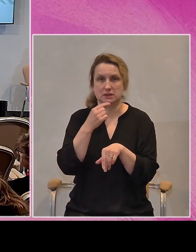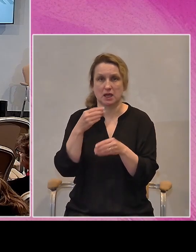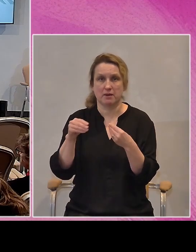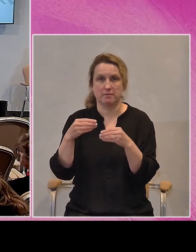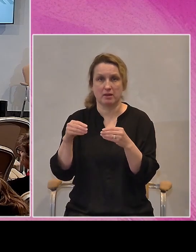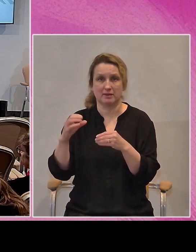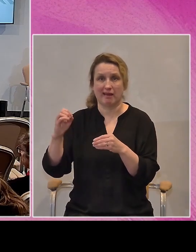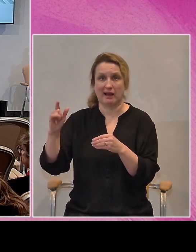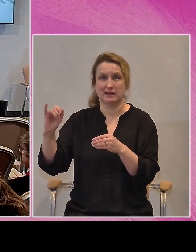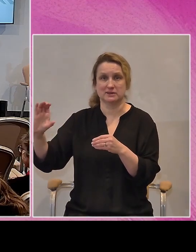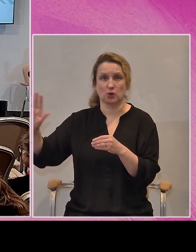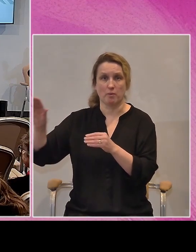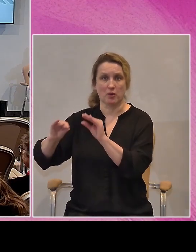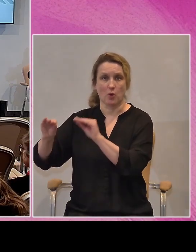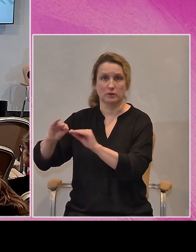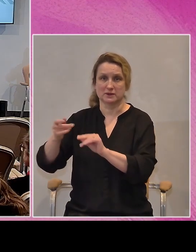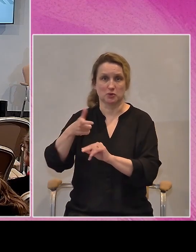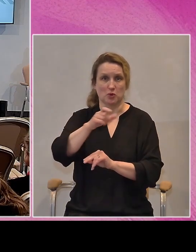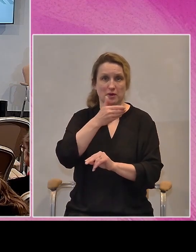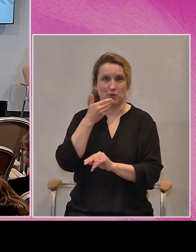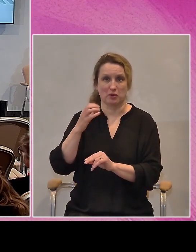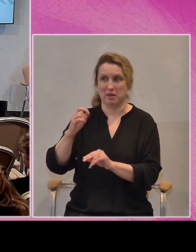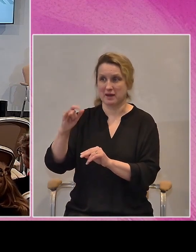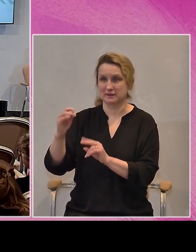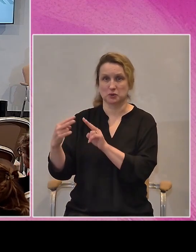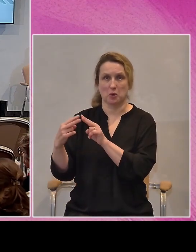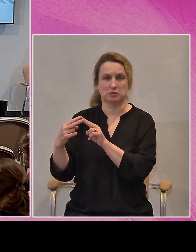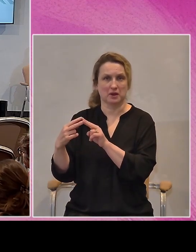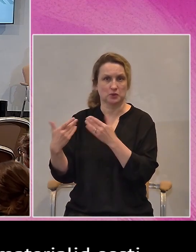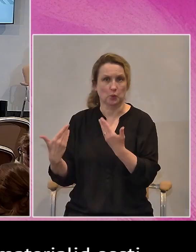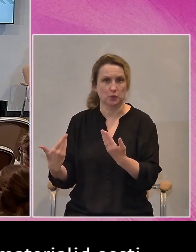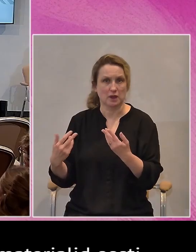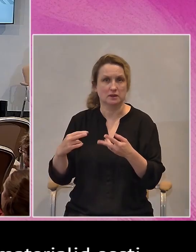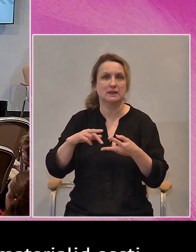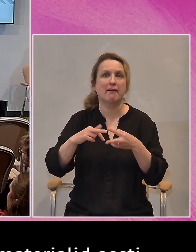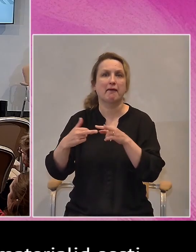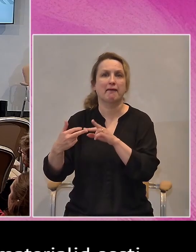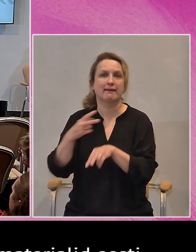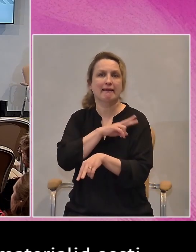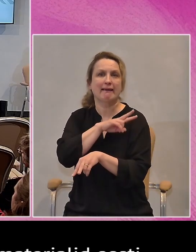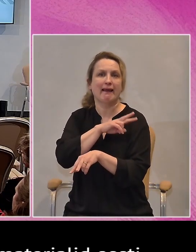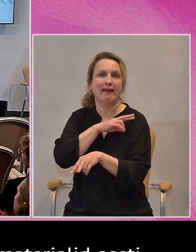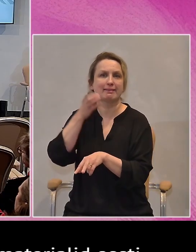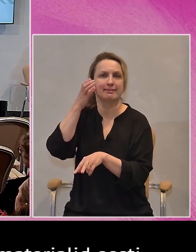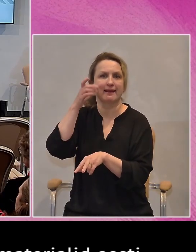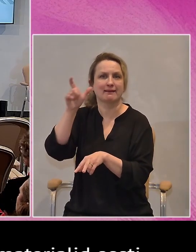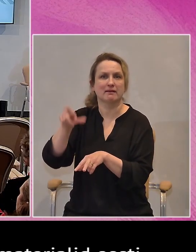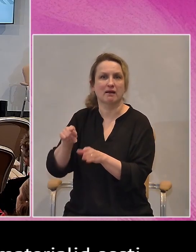that I had were prepared by Elisa. So, and I also contacted